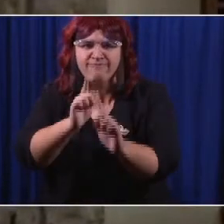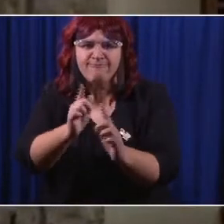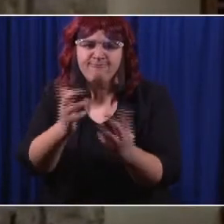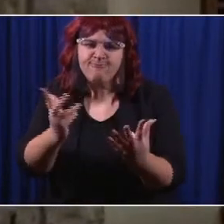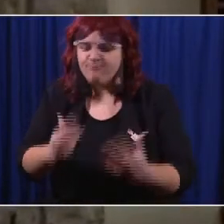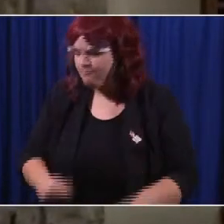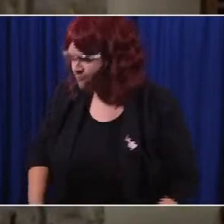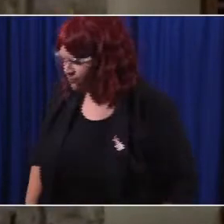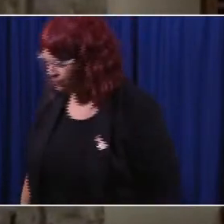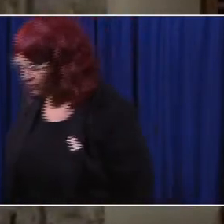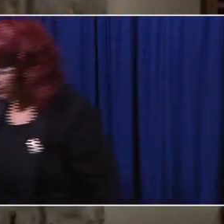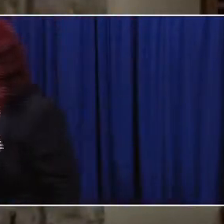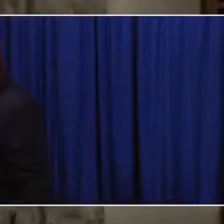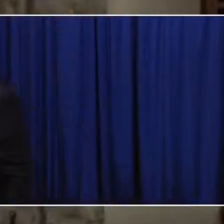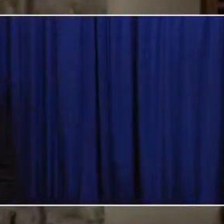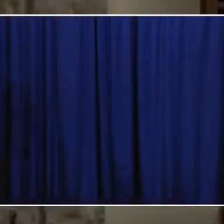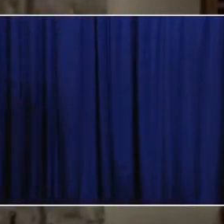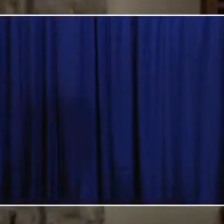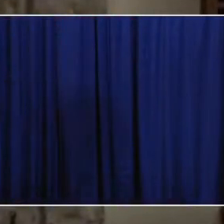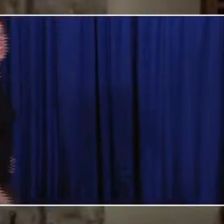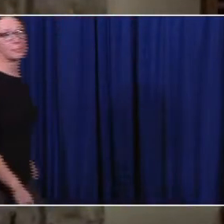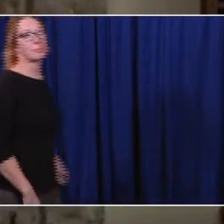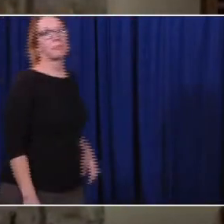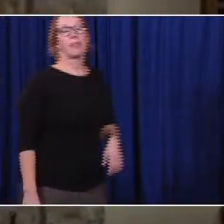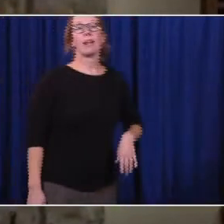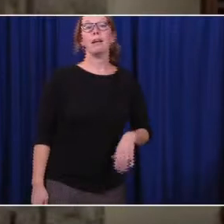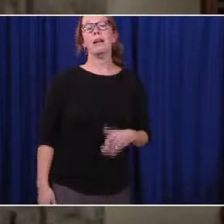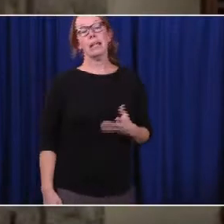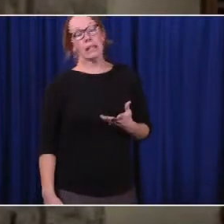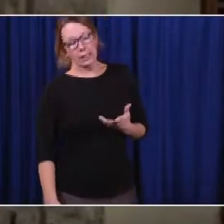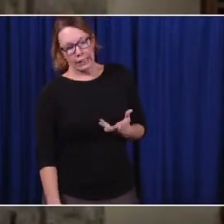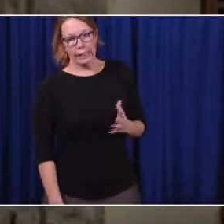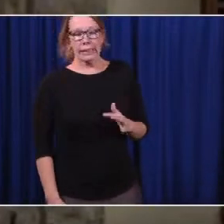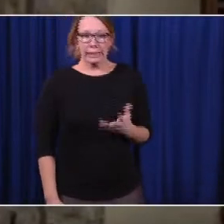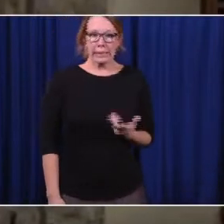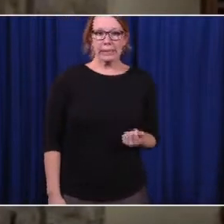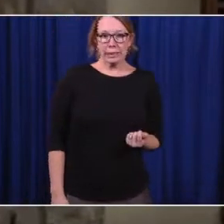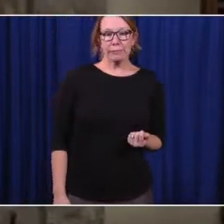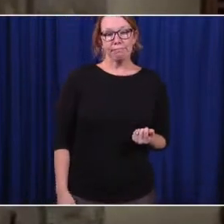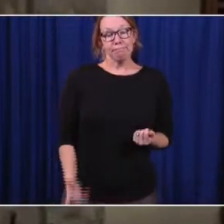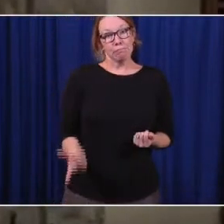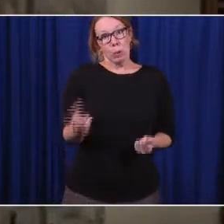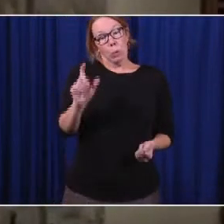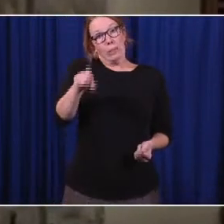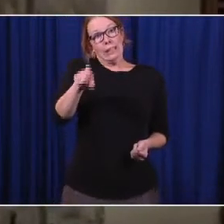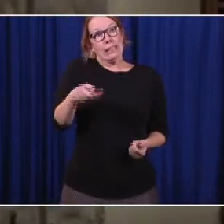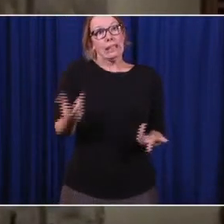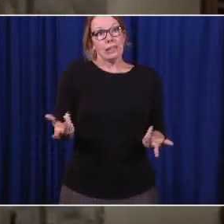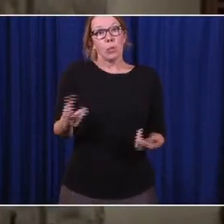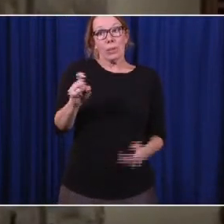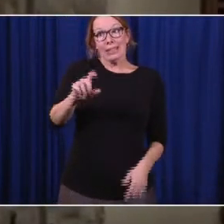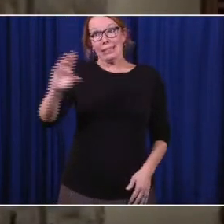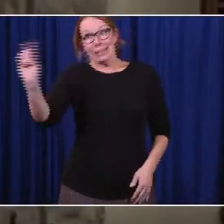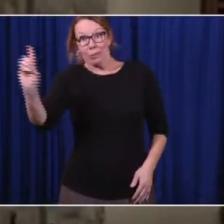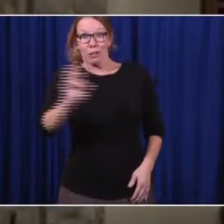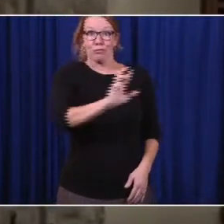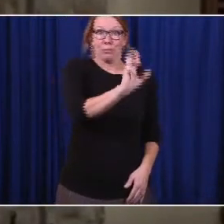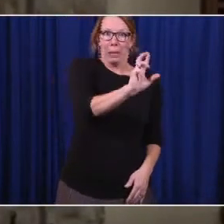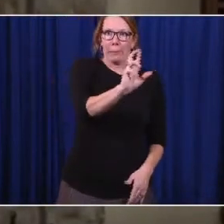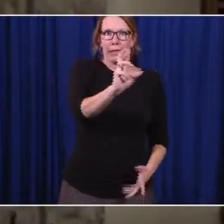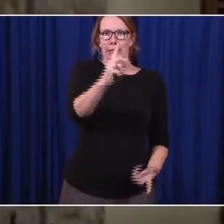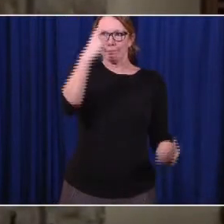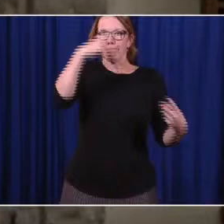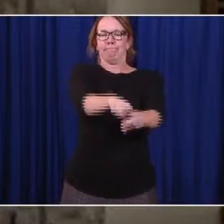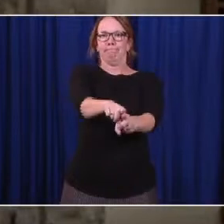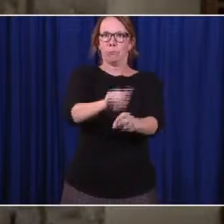we really need a bill. And, we need Democrats, Republicans to come together,